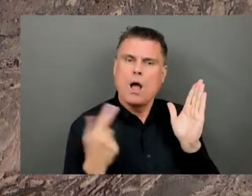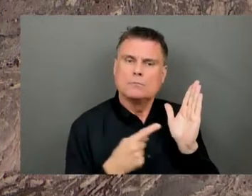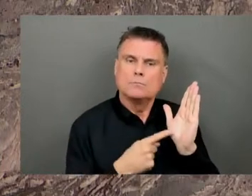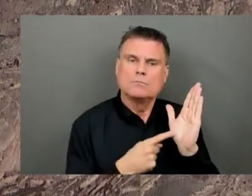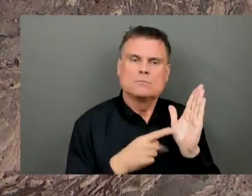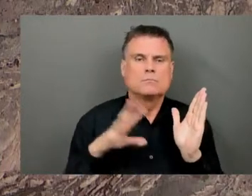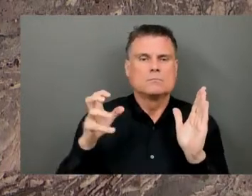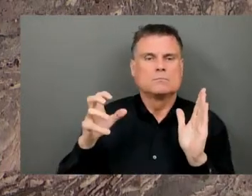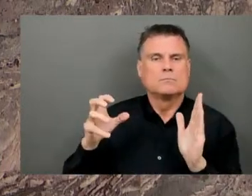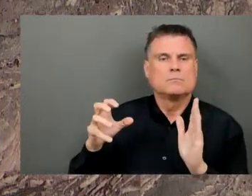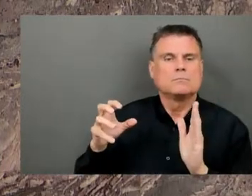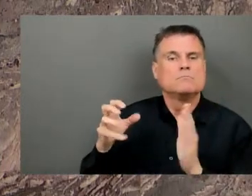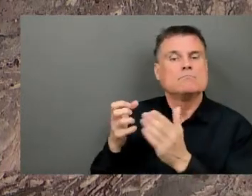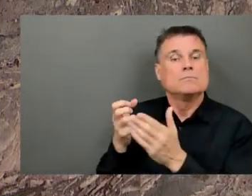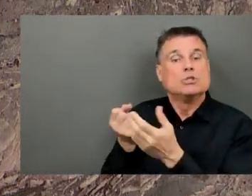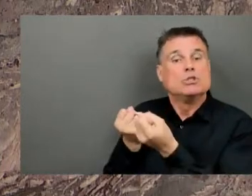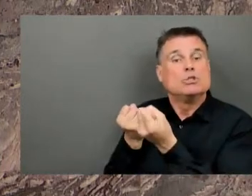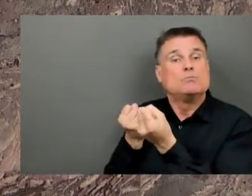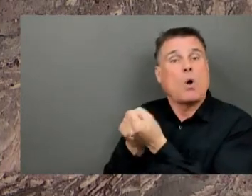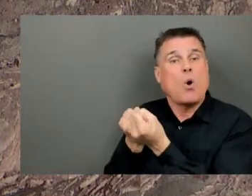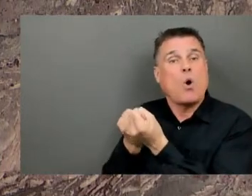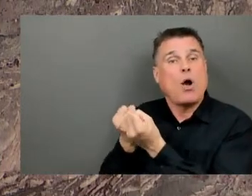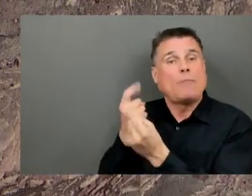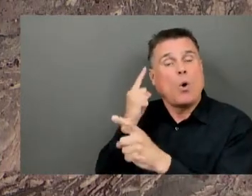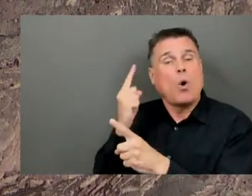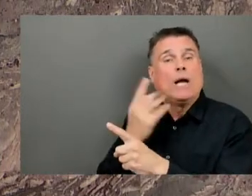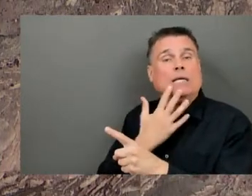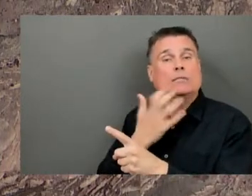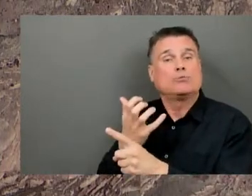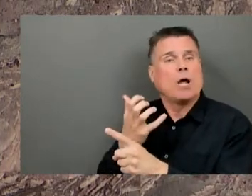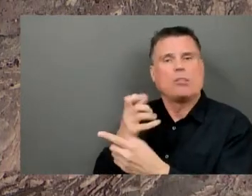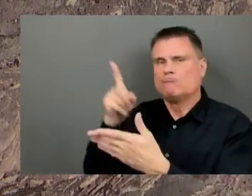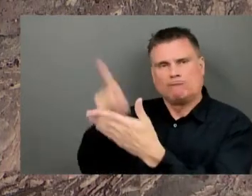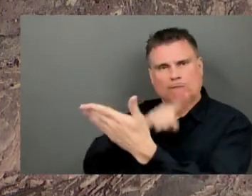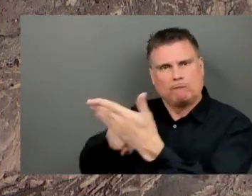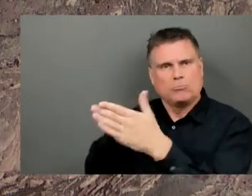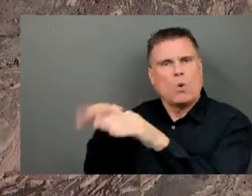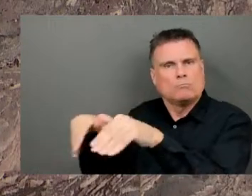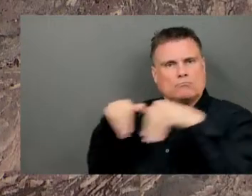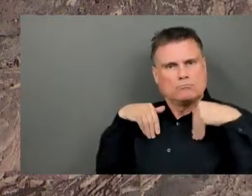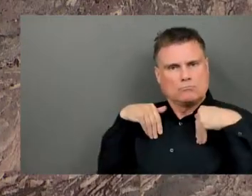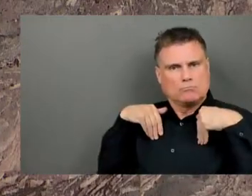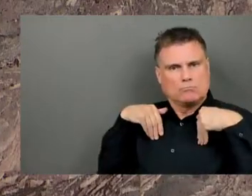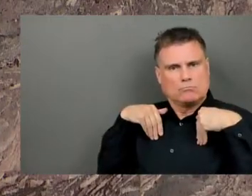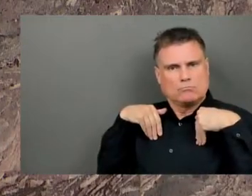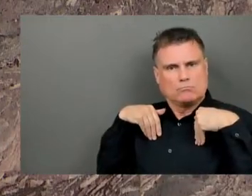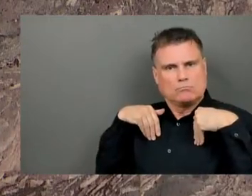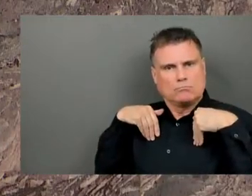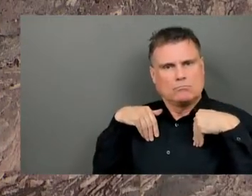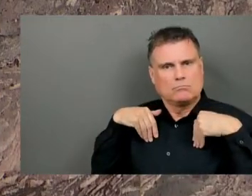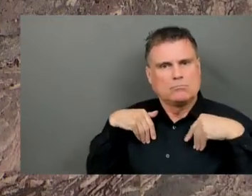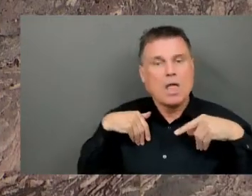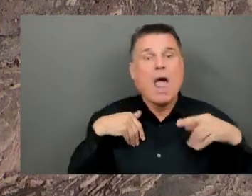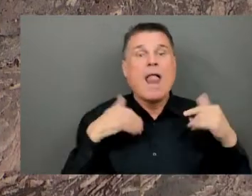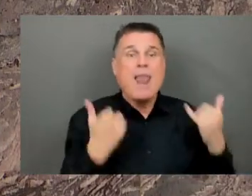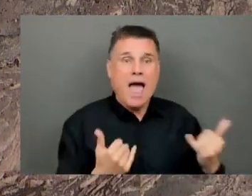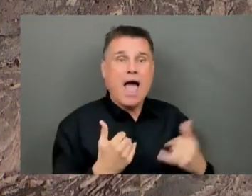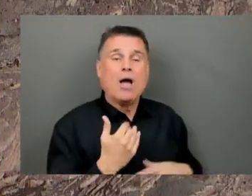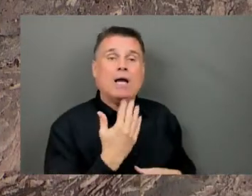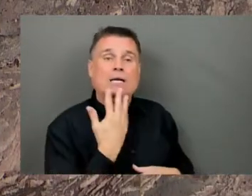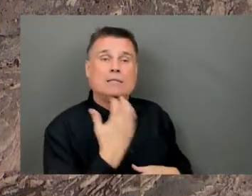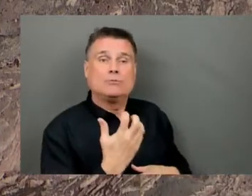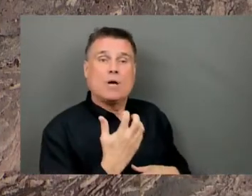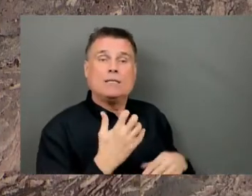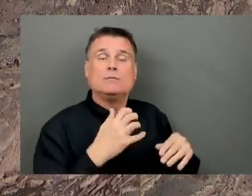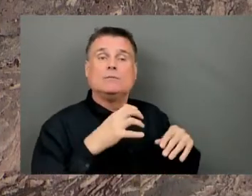have felt intimidated and afraid on BC campuses for months, and Hillel House is a safe space for them in this very difficult time. Mr. Speaker, I'm going to